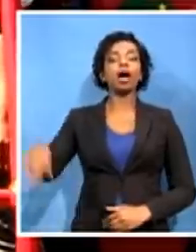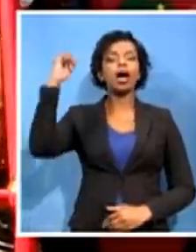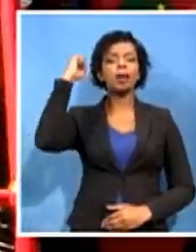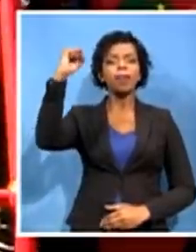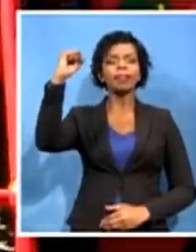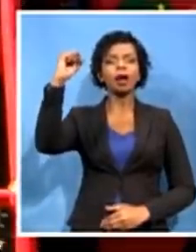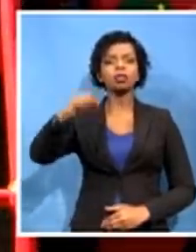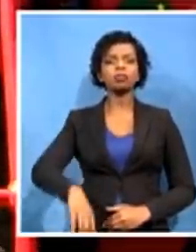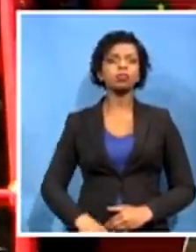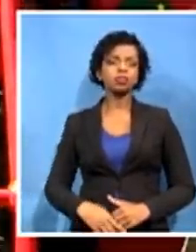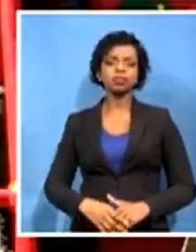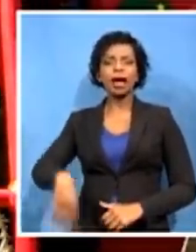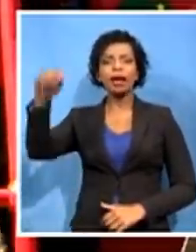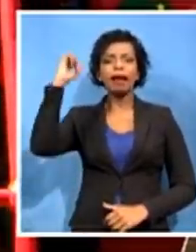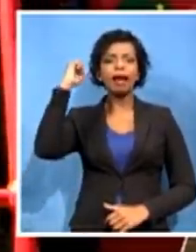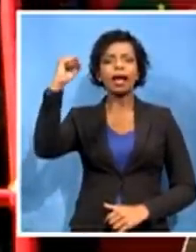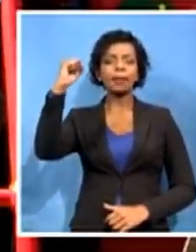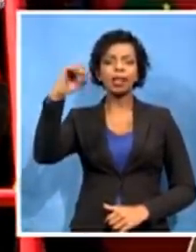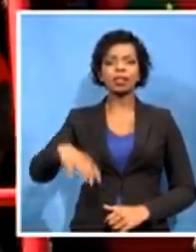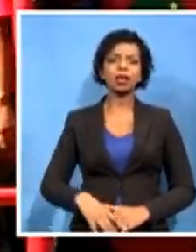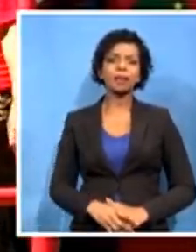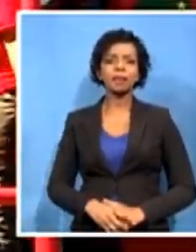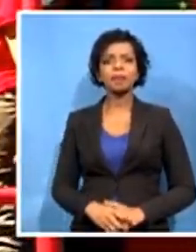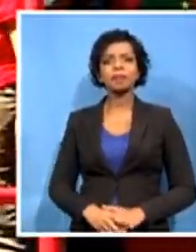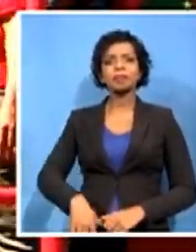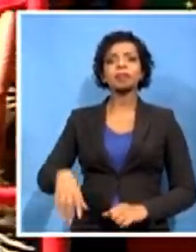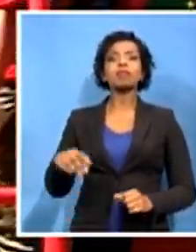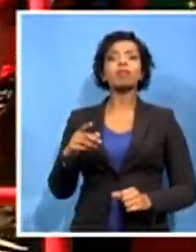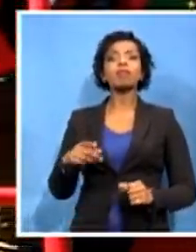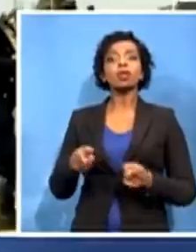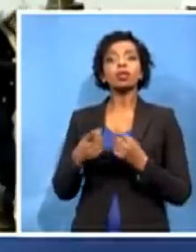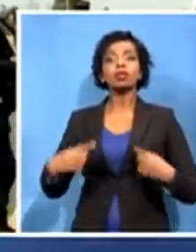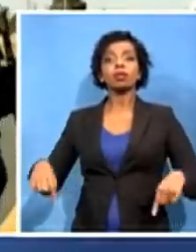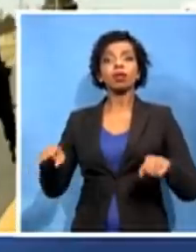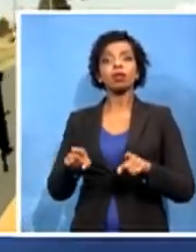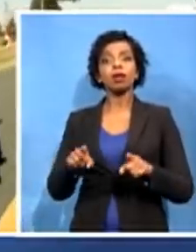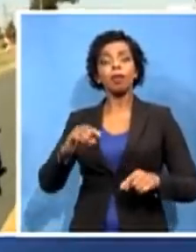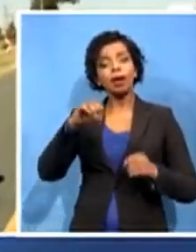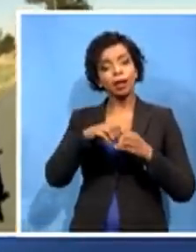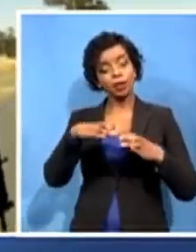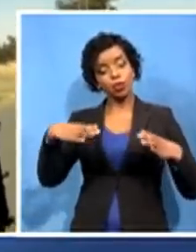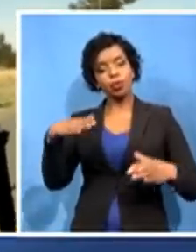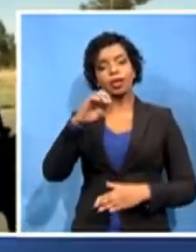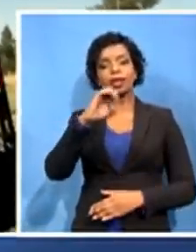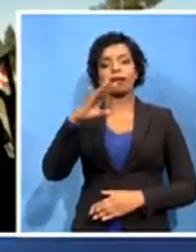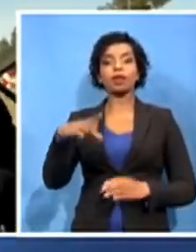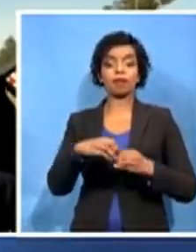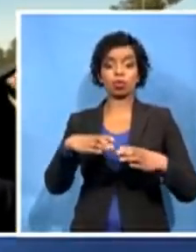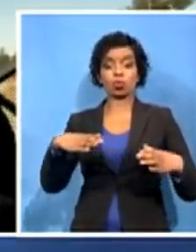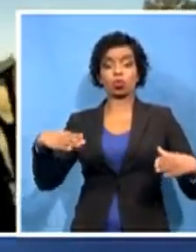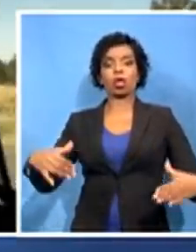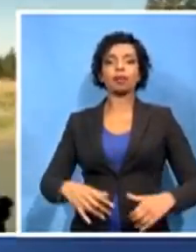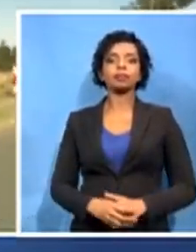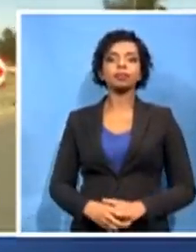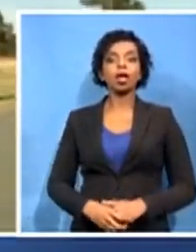Amanda. I hole EFF, I hole. I hole EFF, I